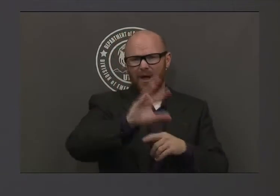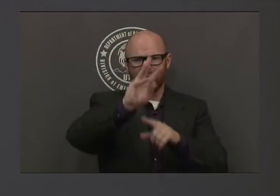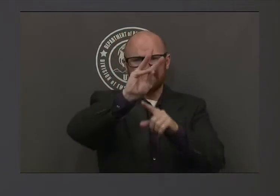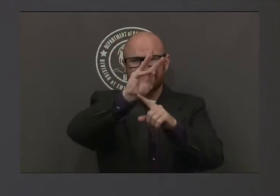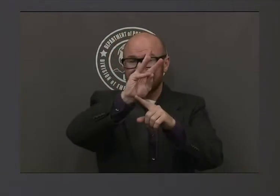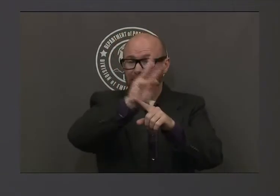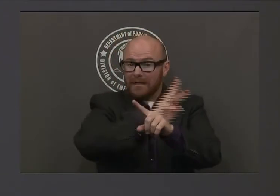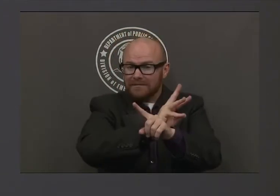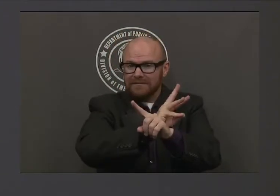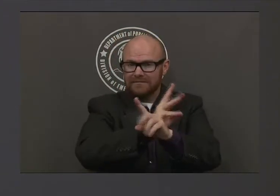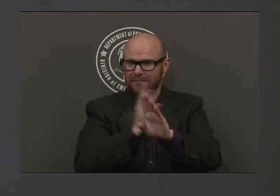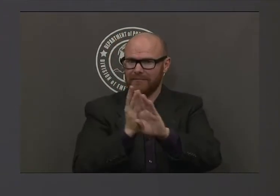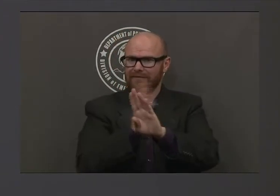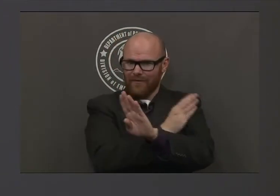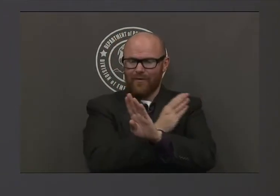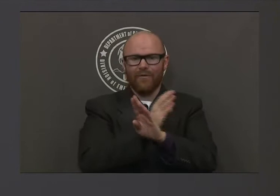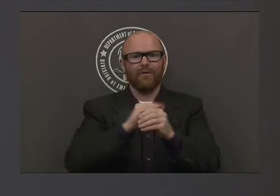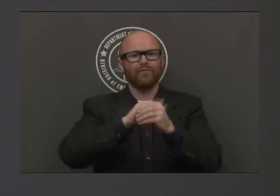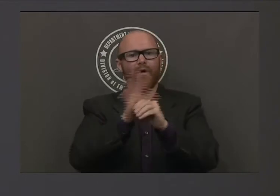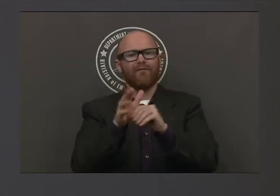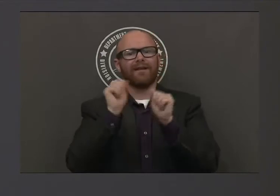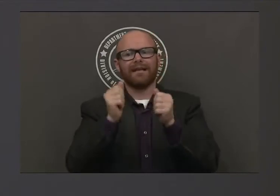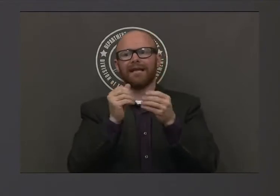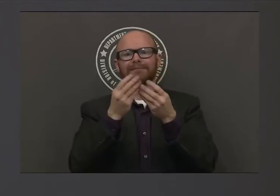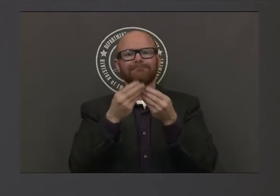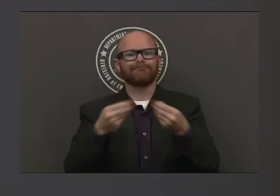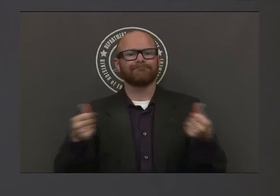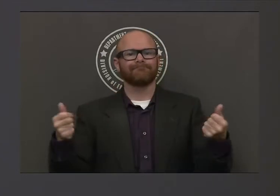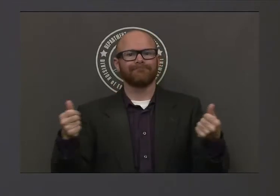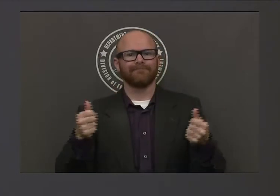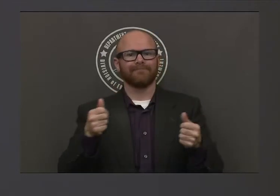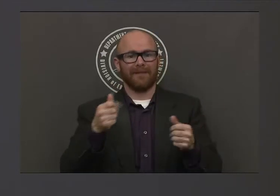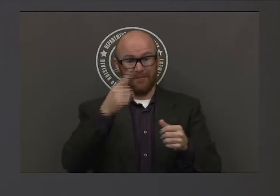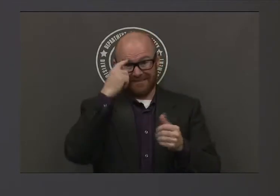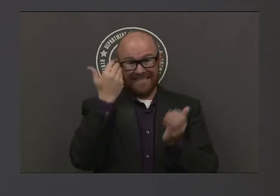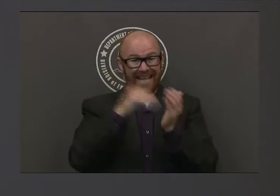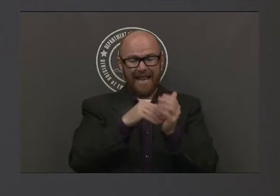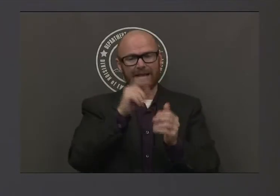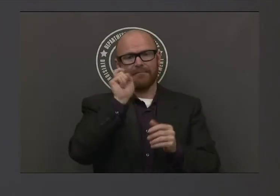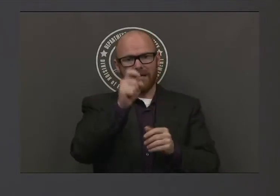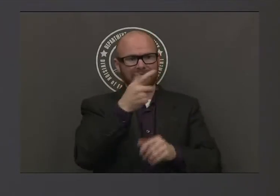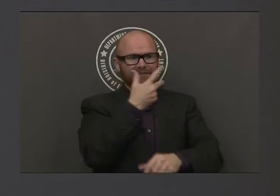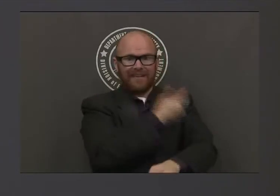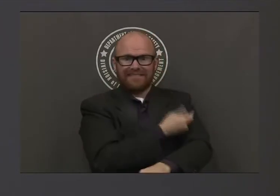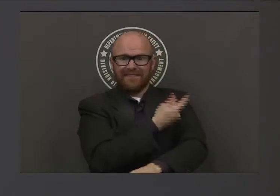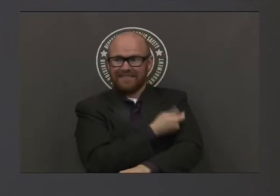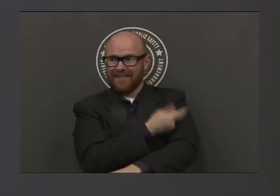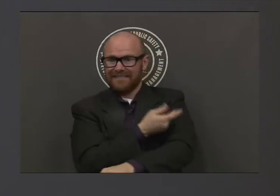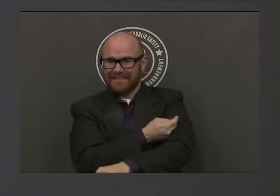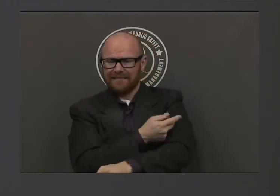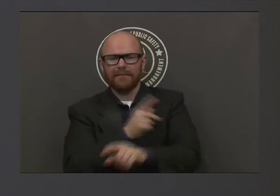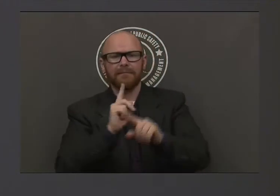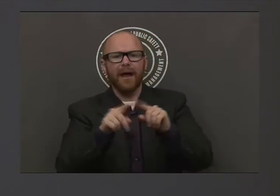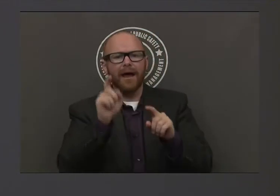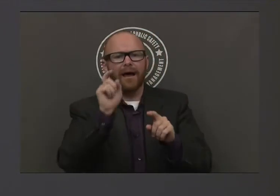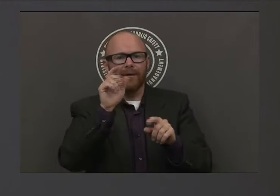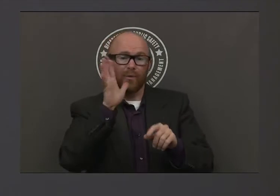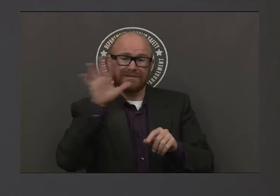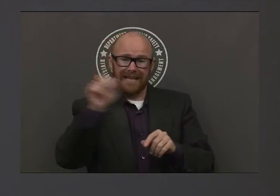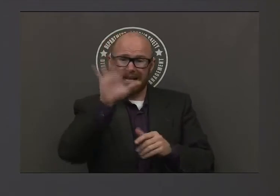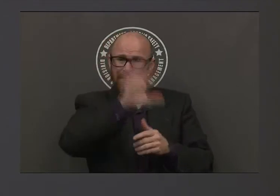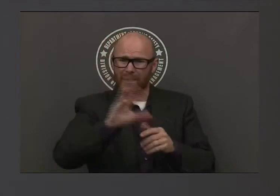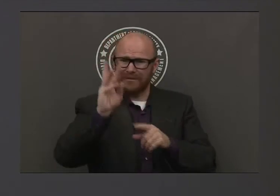immunity stage where everybody has the opportunity to have vaccinations if they choose. I think